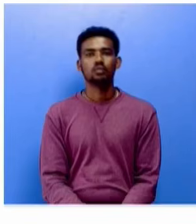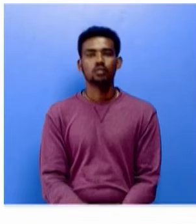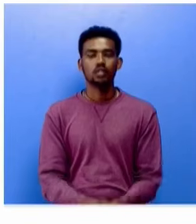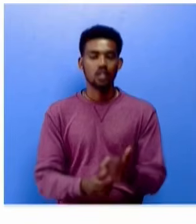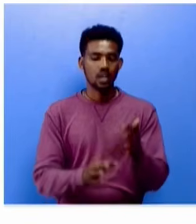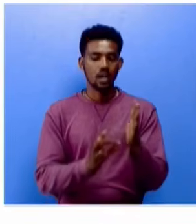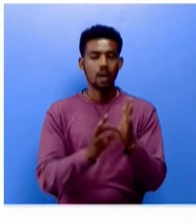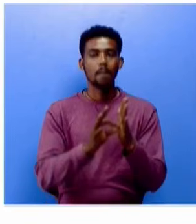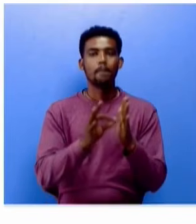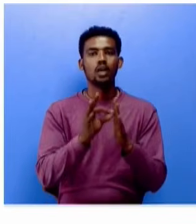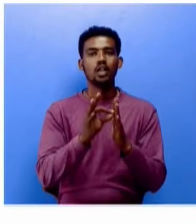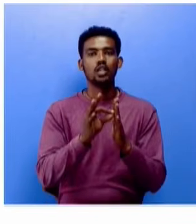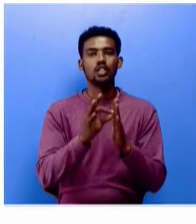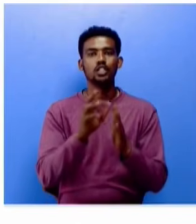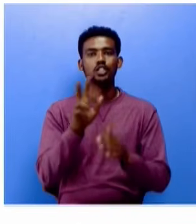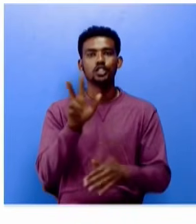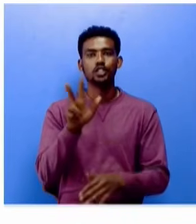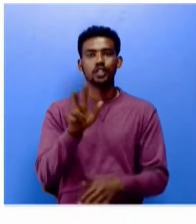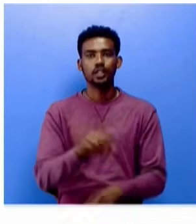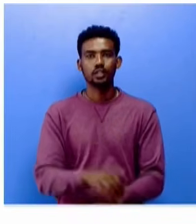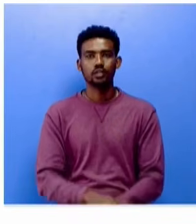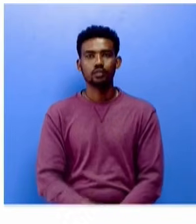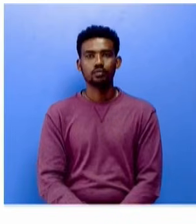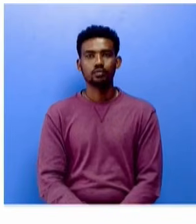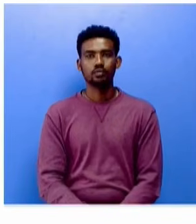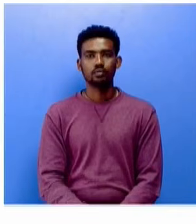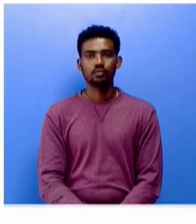Number three,